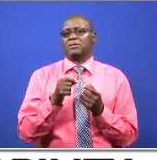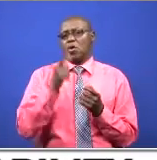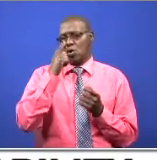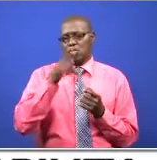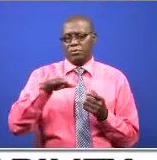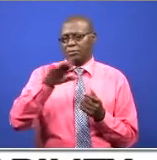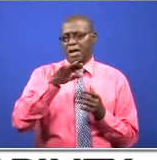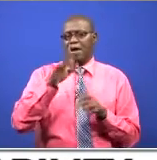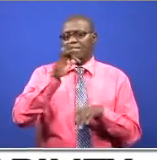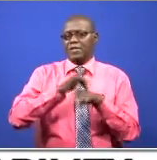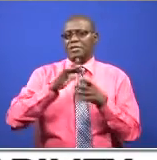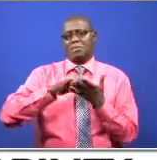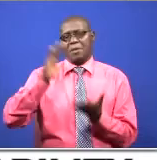at